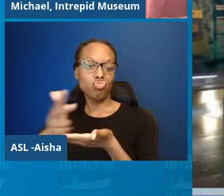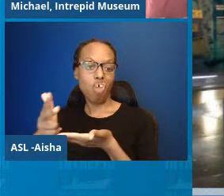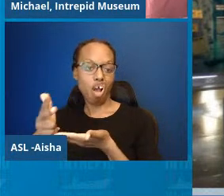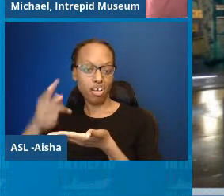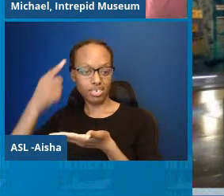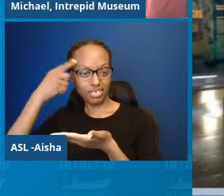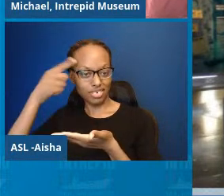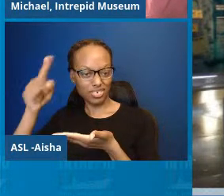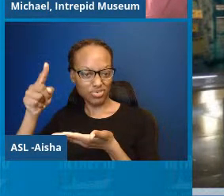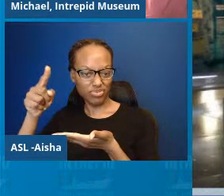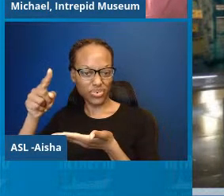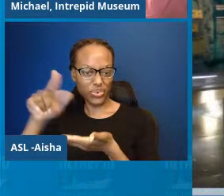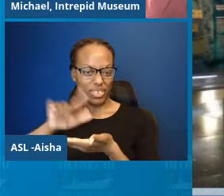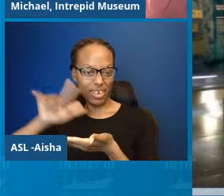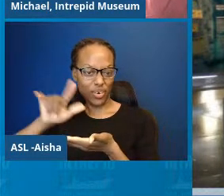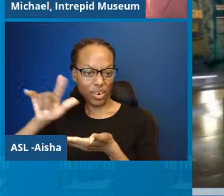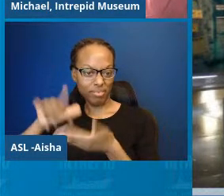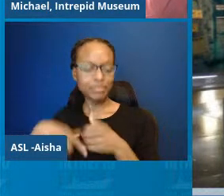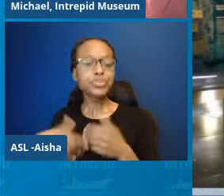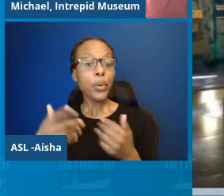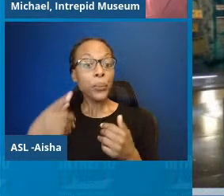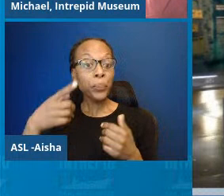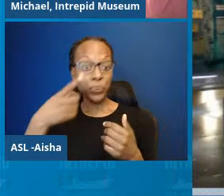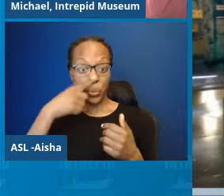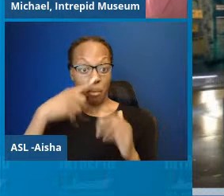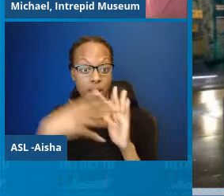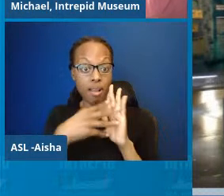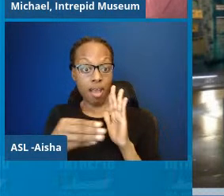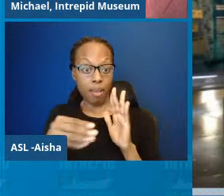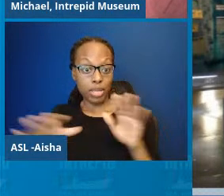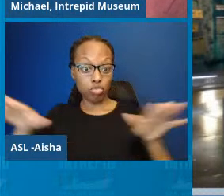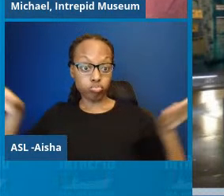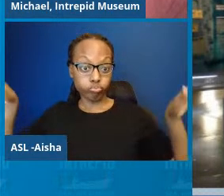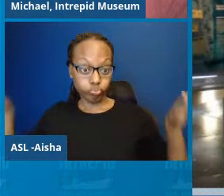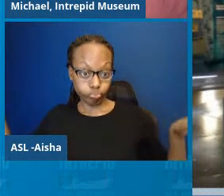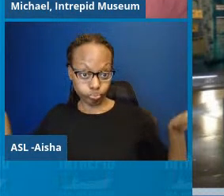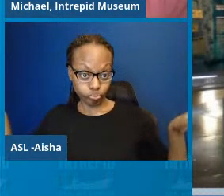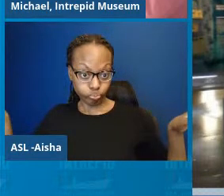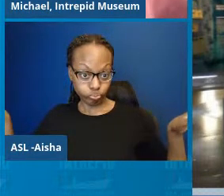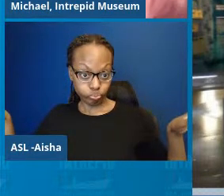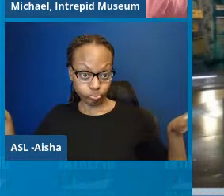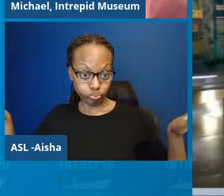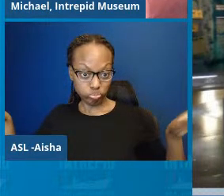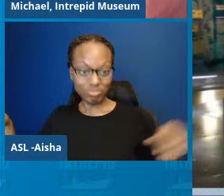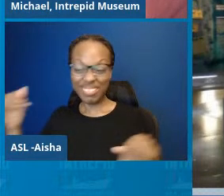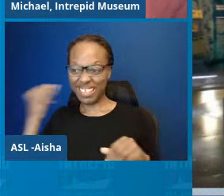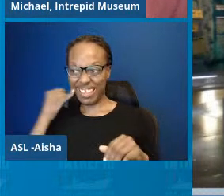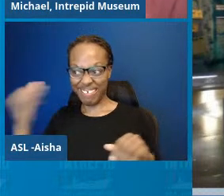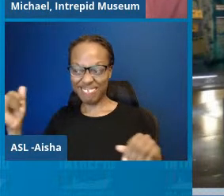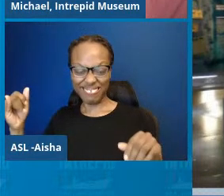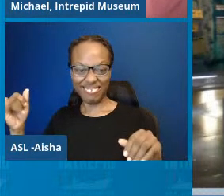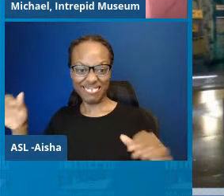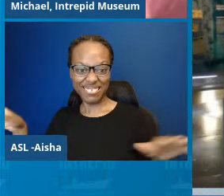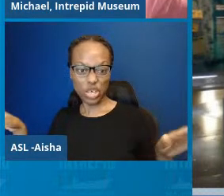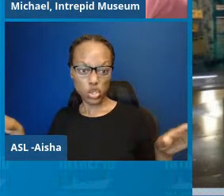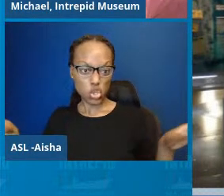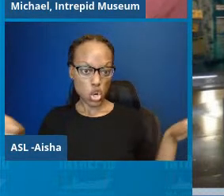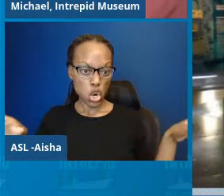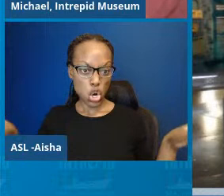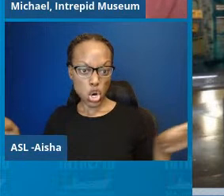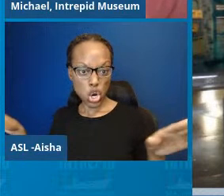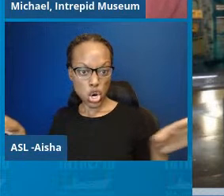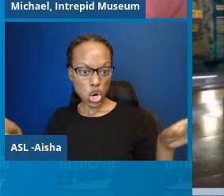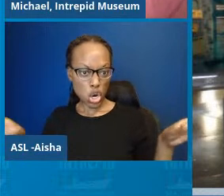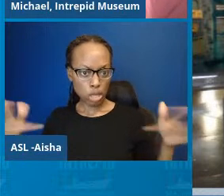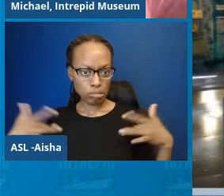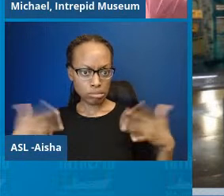your arms out like this, create some wings, and if you have anything around, just start turning. And if you notice when you're turning, you might